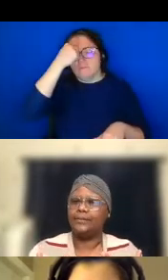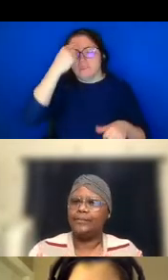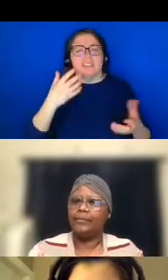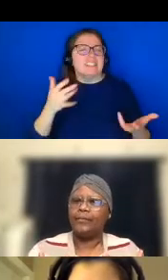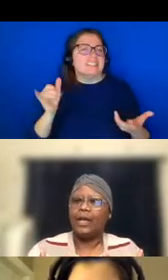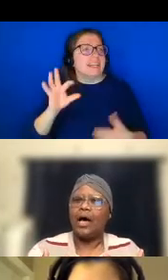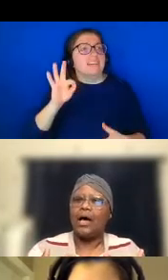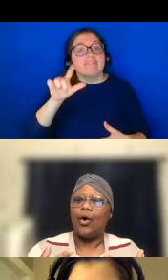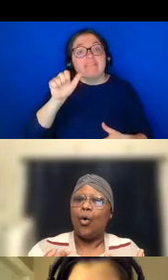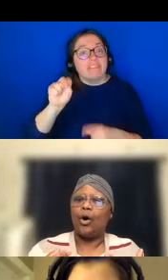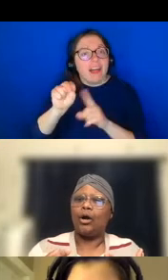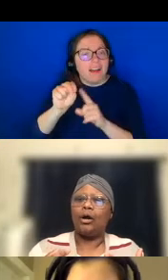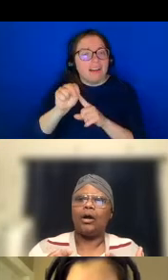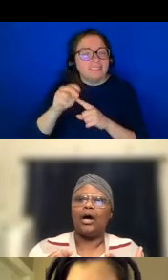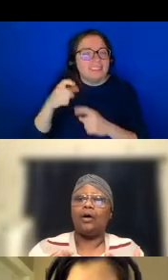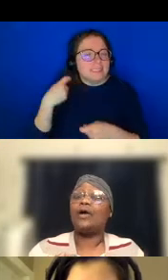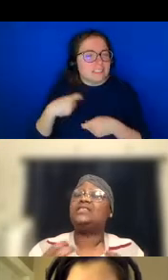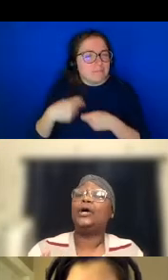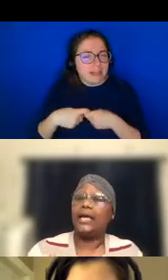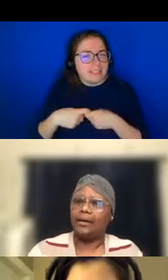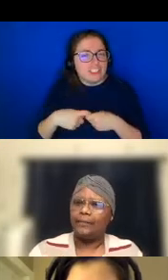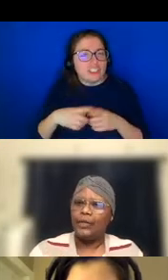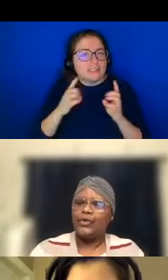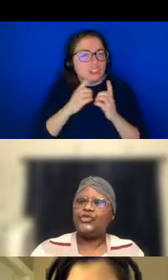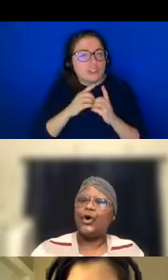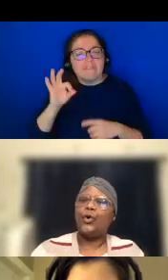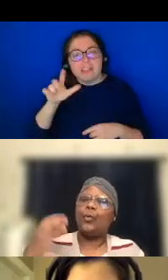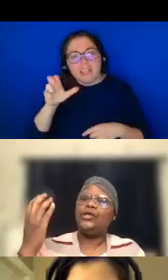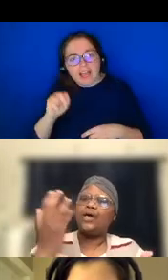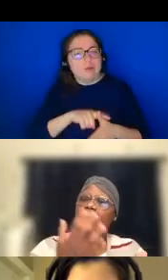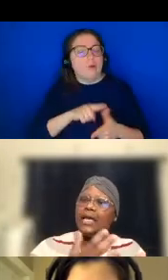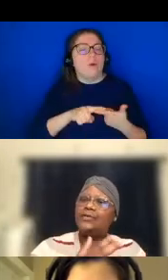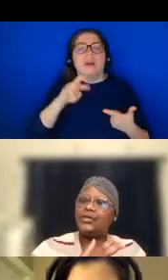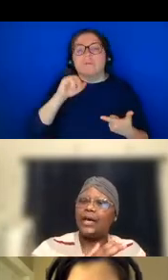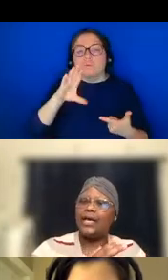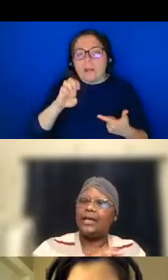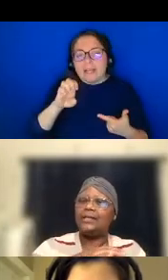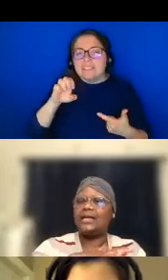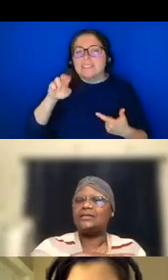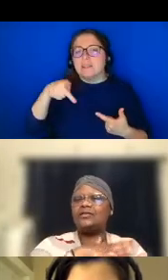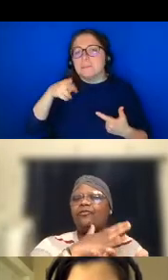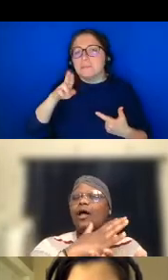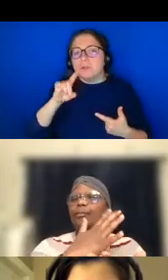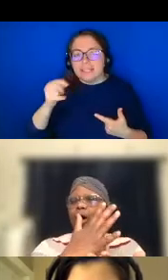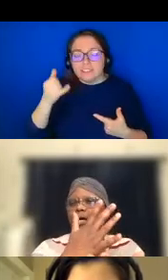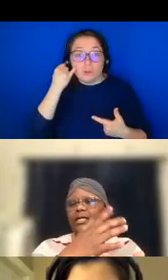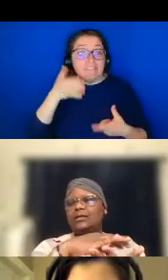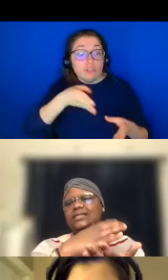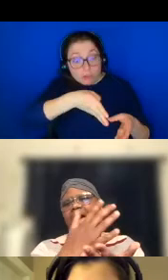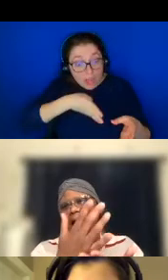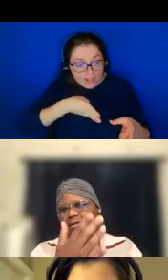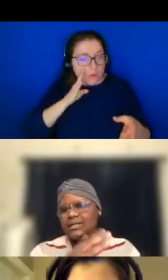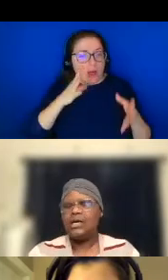flan. Or rice pudding. So when you cut into it, it tends to fall apart and